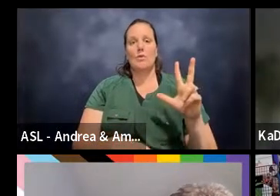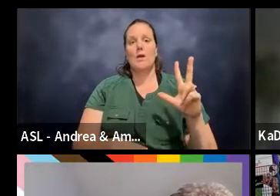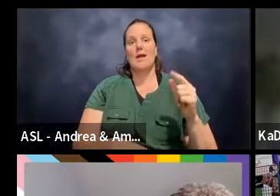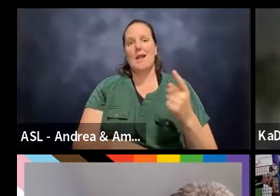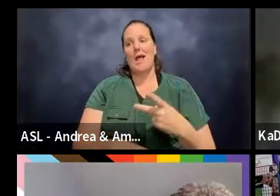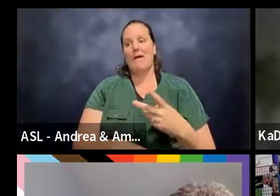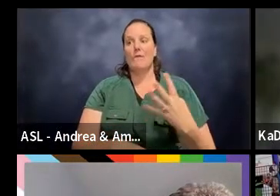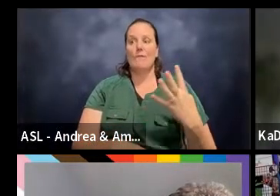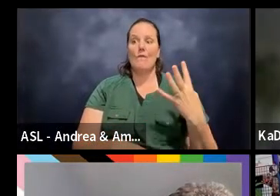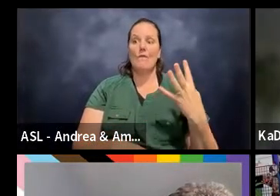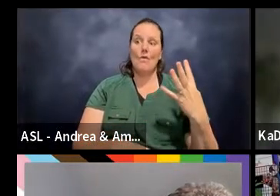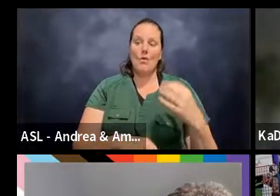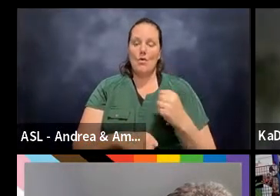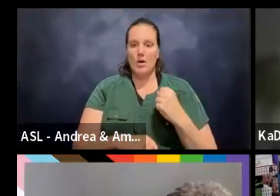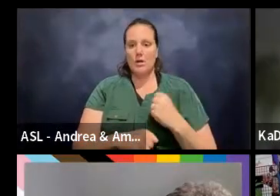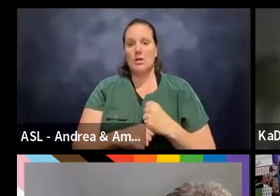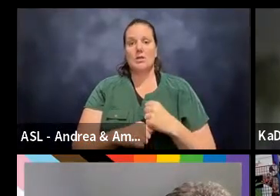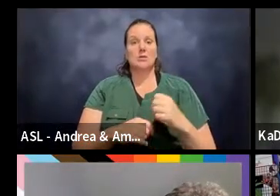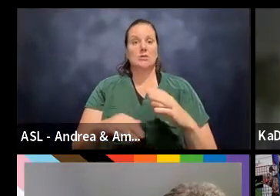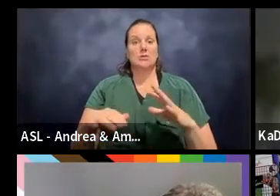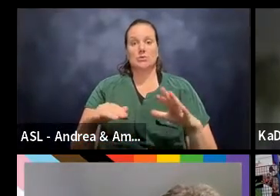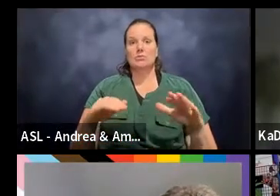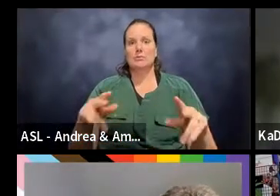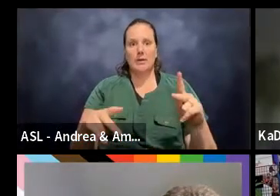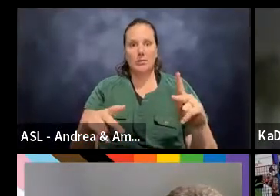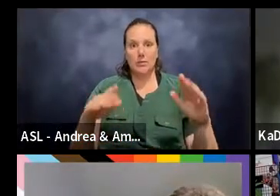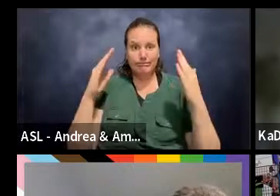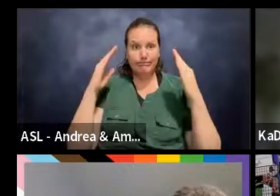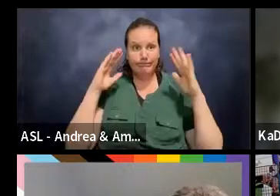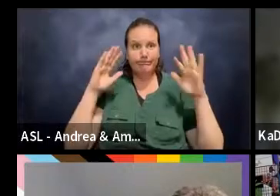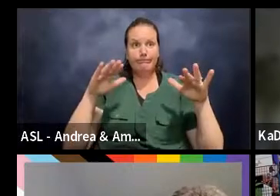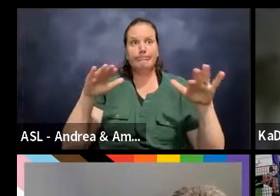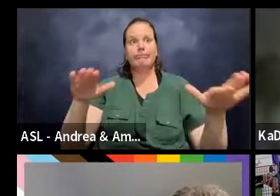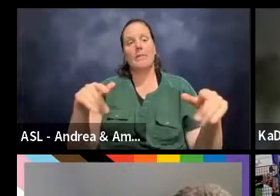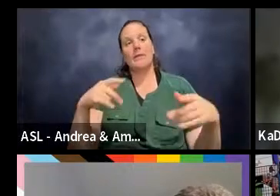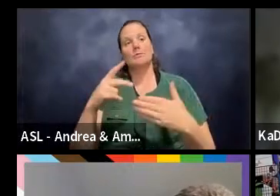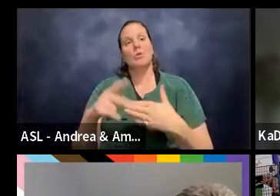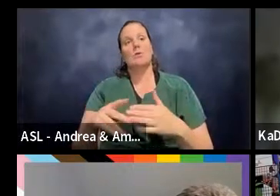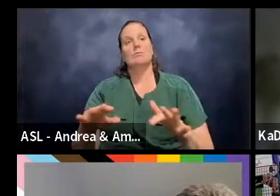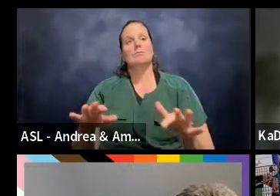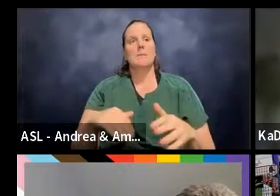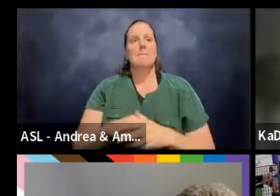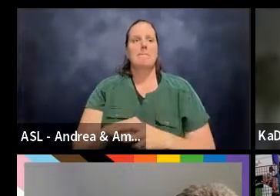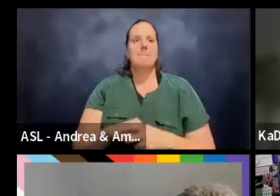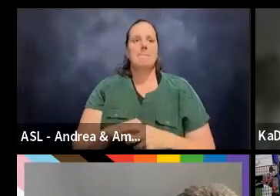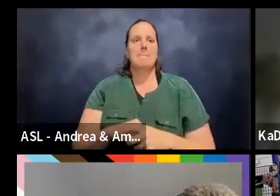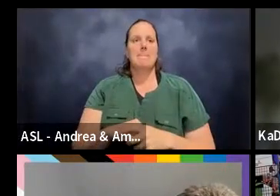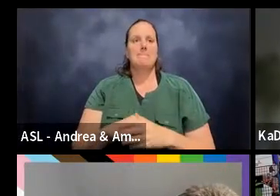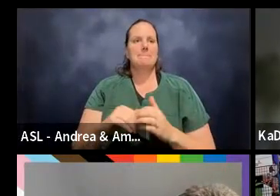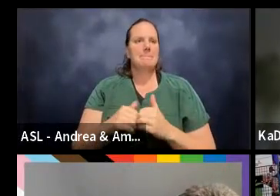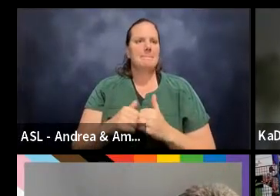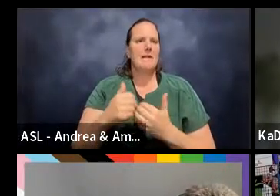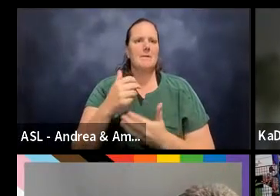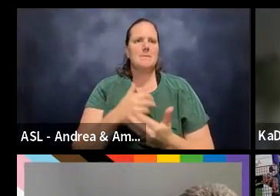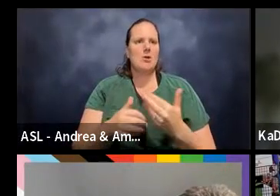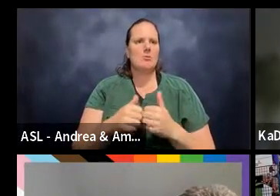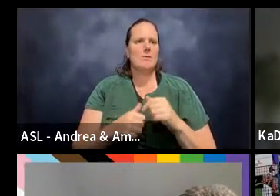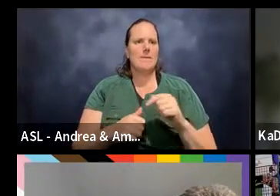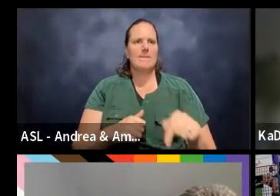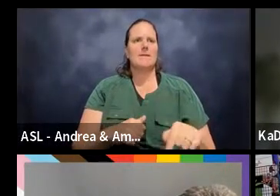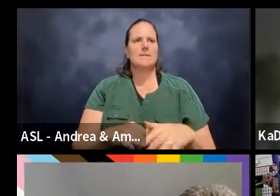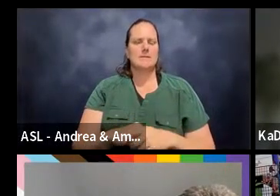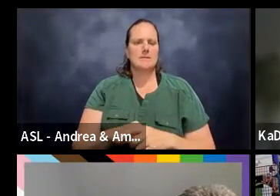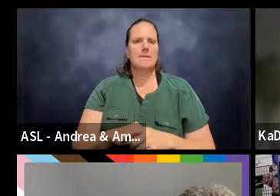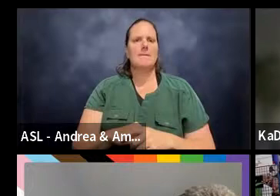4 years to make people aware of this program, to make them aware of how to interact with it.